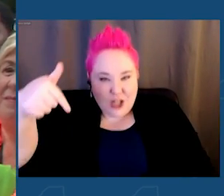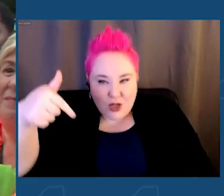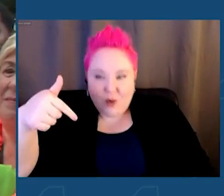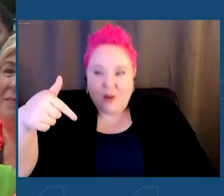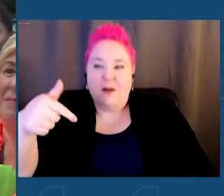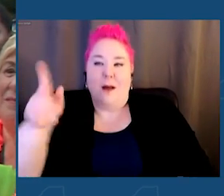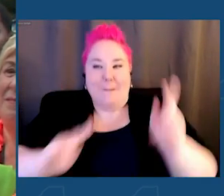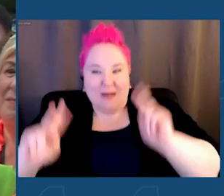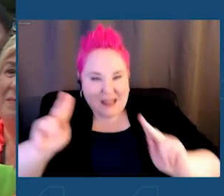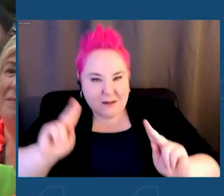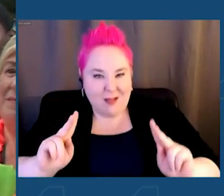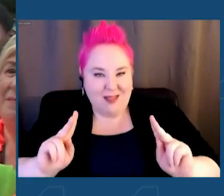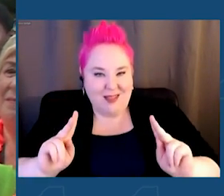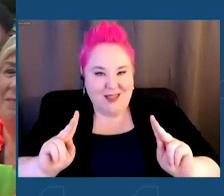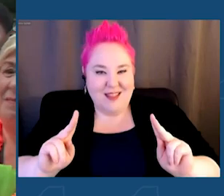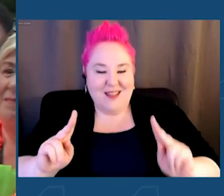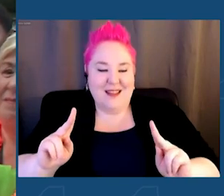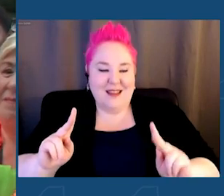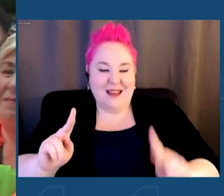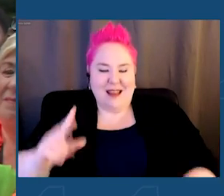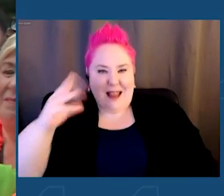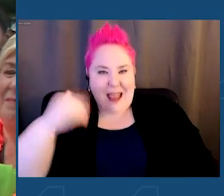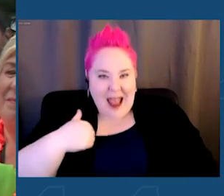people having children.